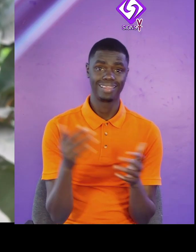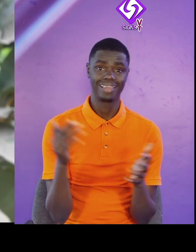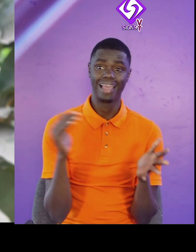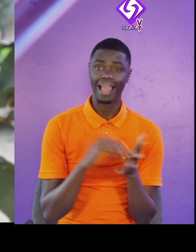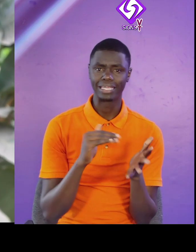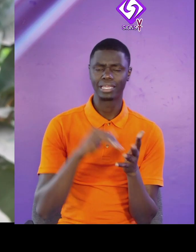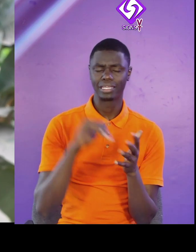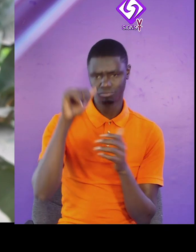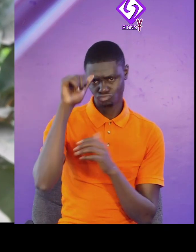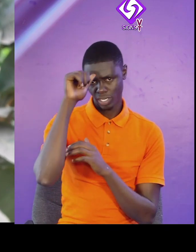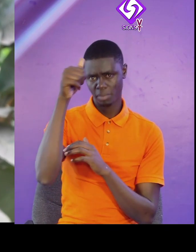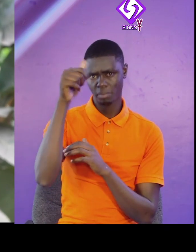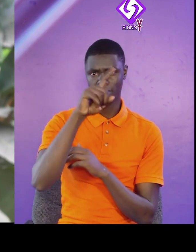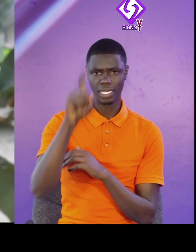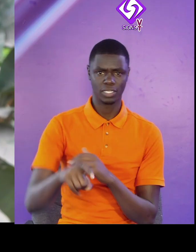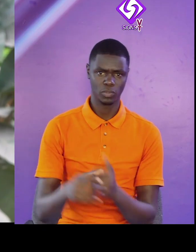question.